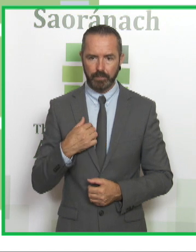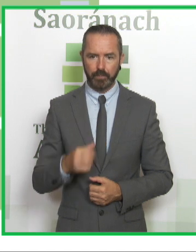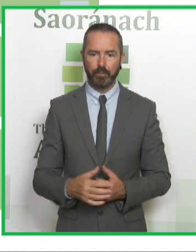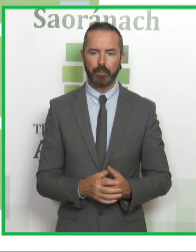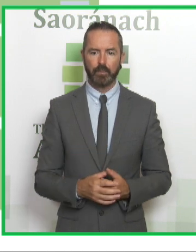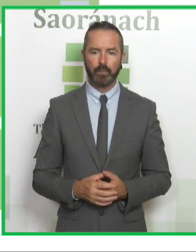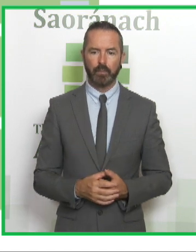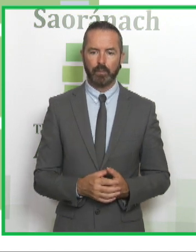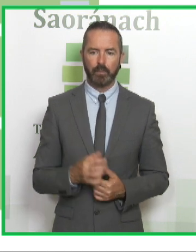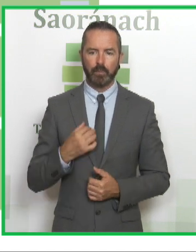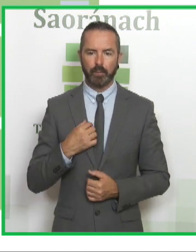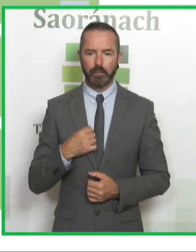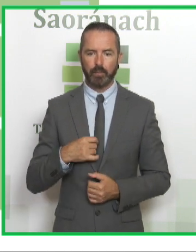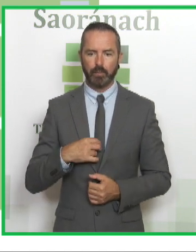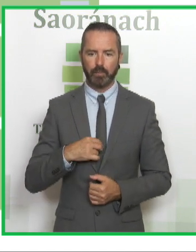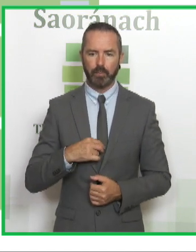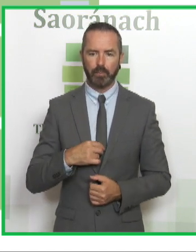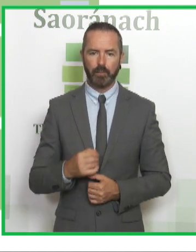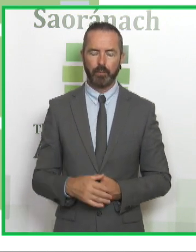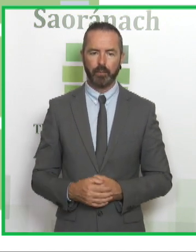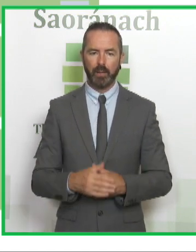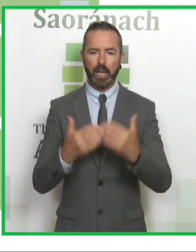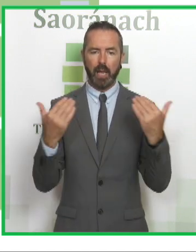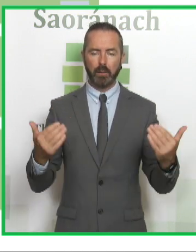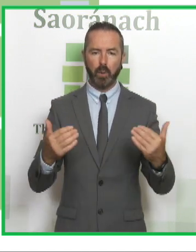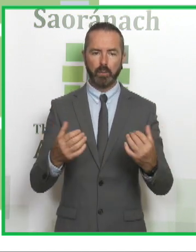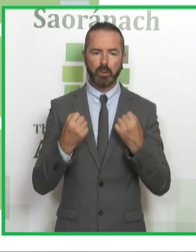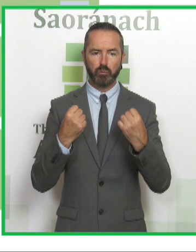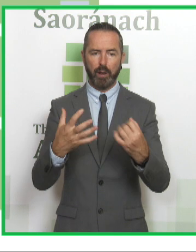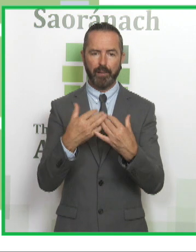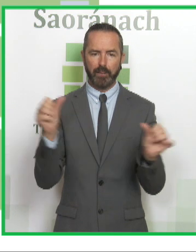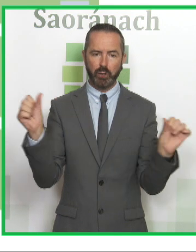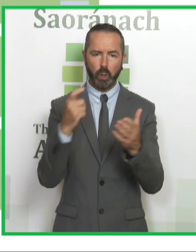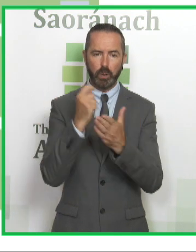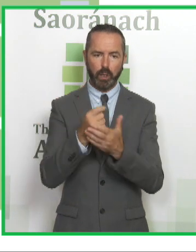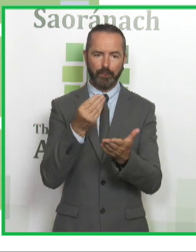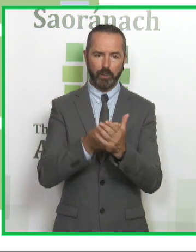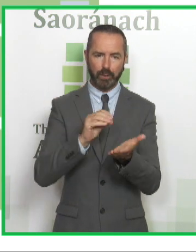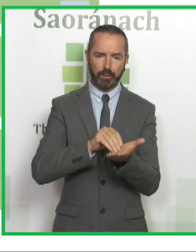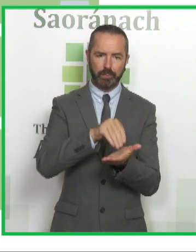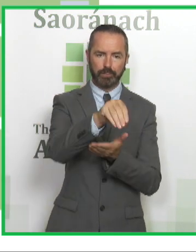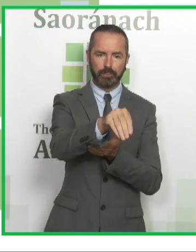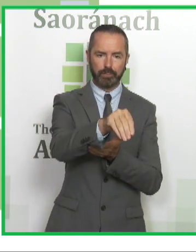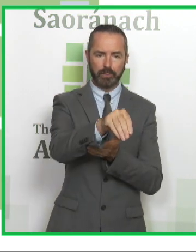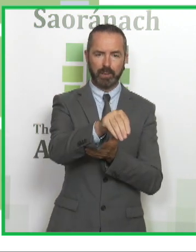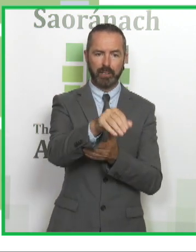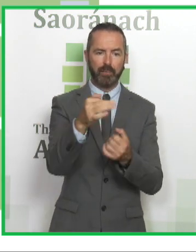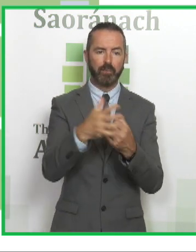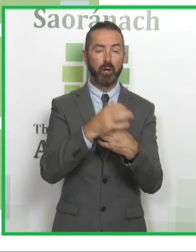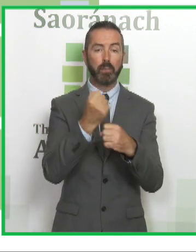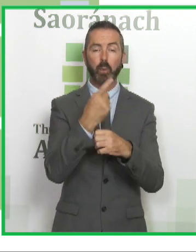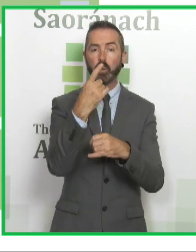moment, Drive has been given a short-term funding, and this will only last for about a year or